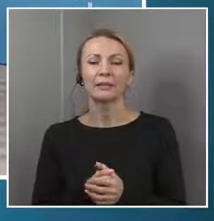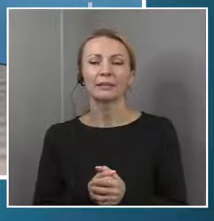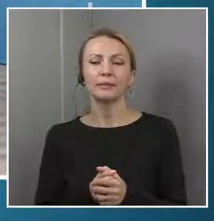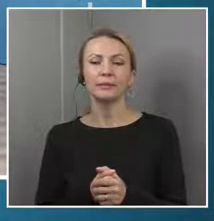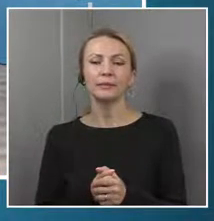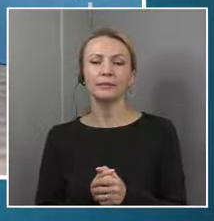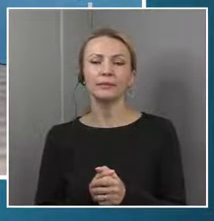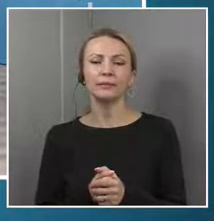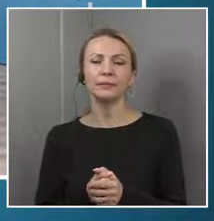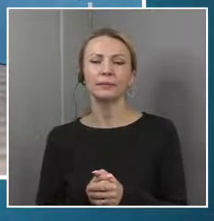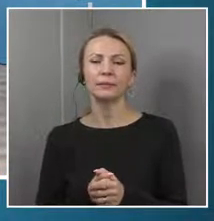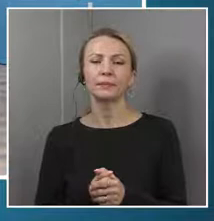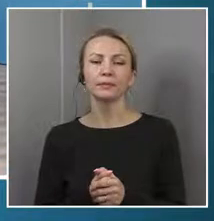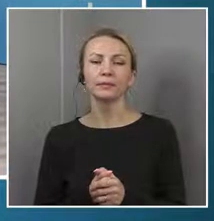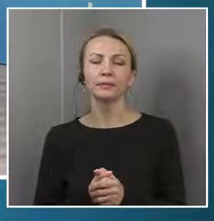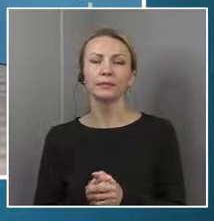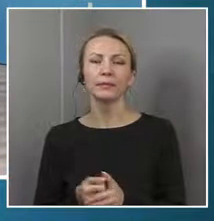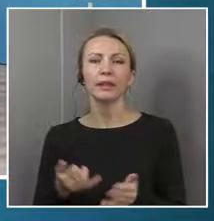Thank you.